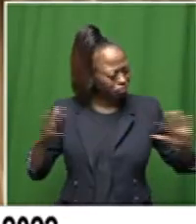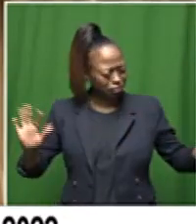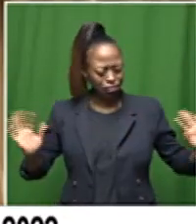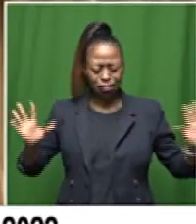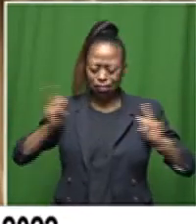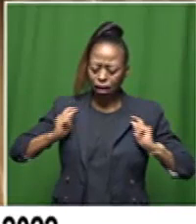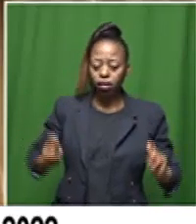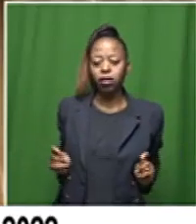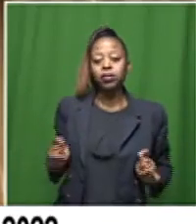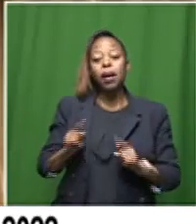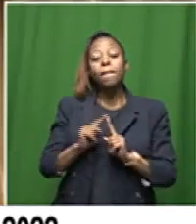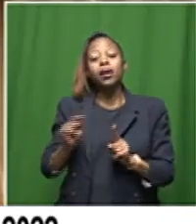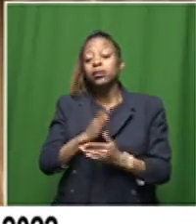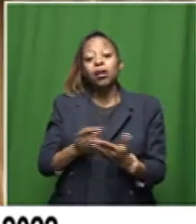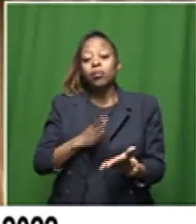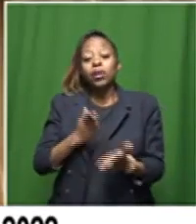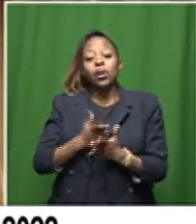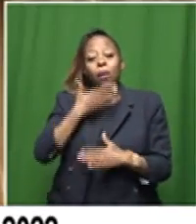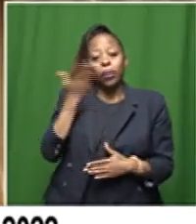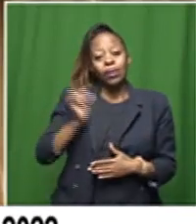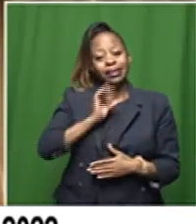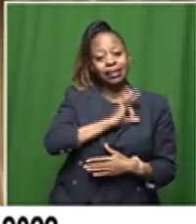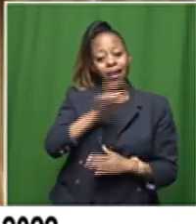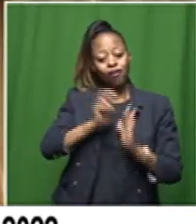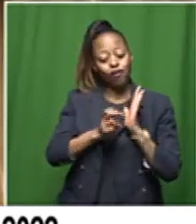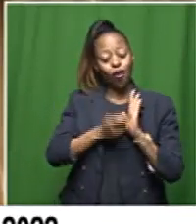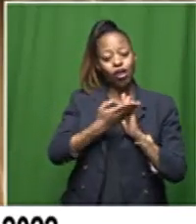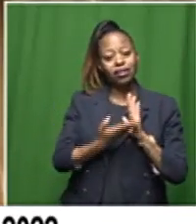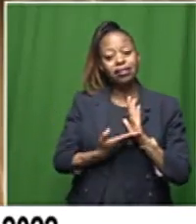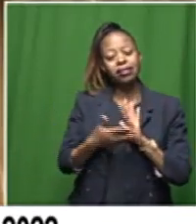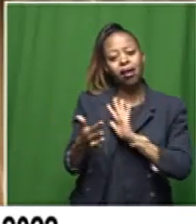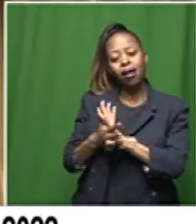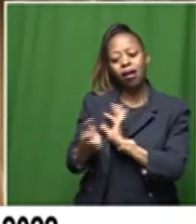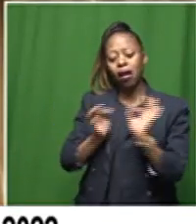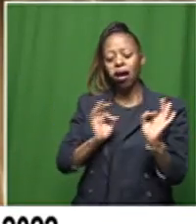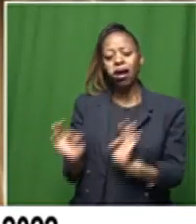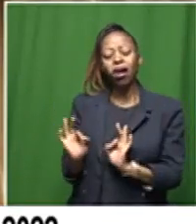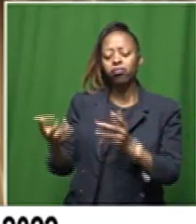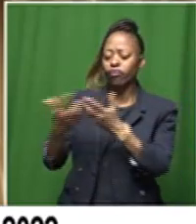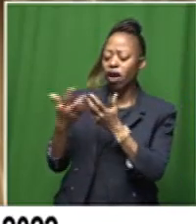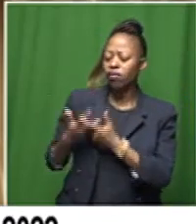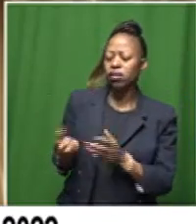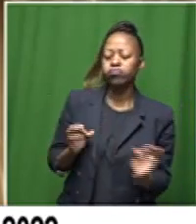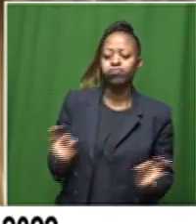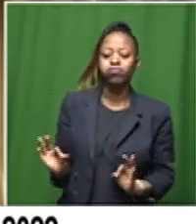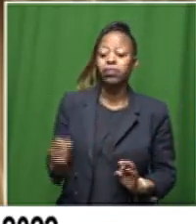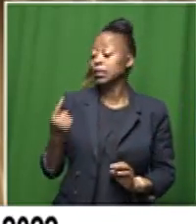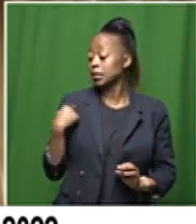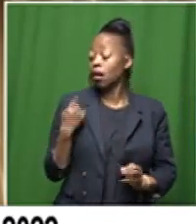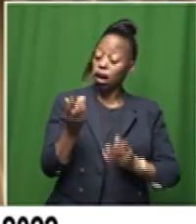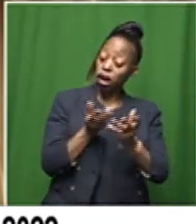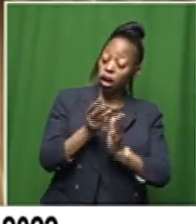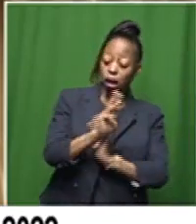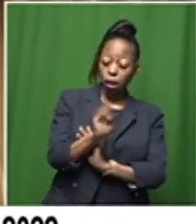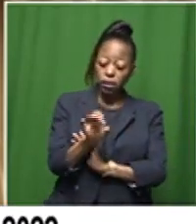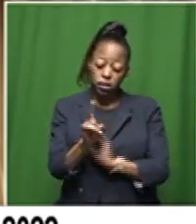neglected is the issue of ensuring that the staffing norms are appropriate and adequate. You've just been talking to the various